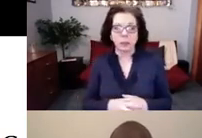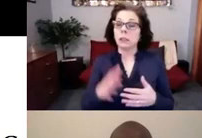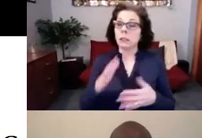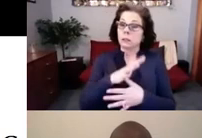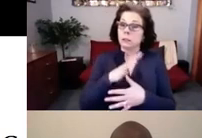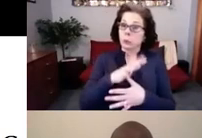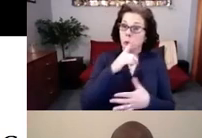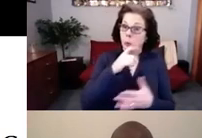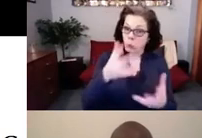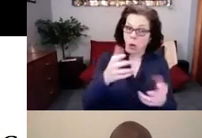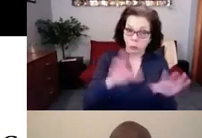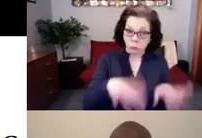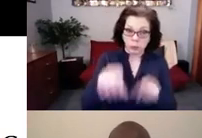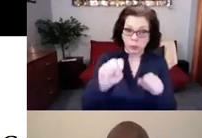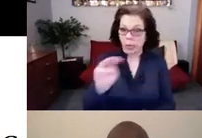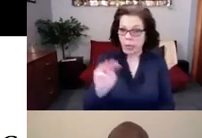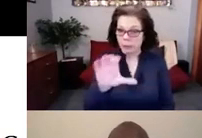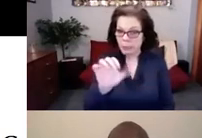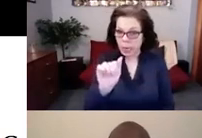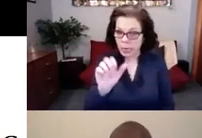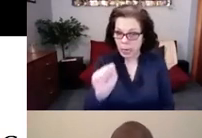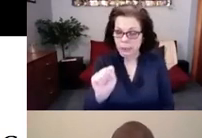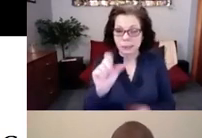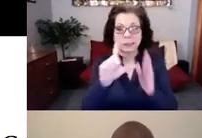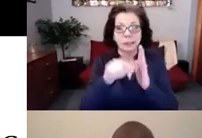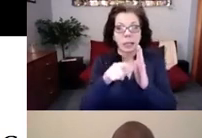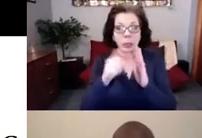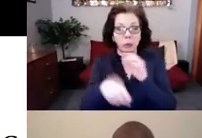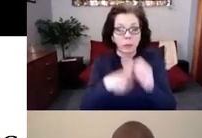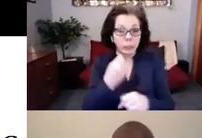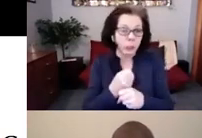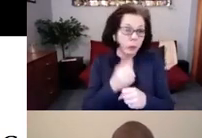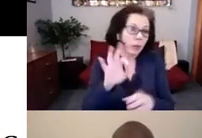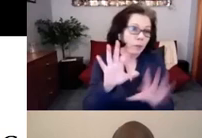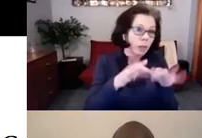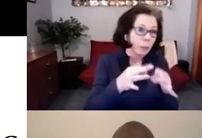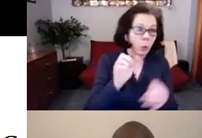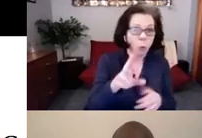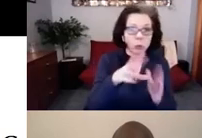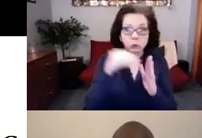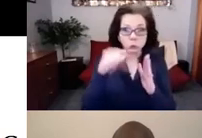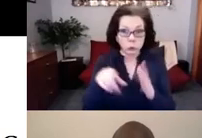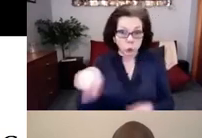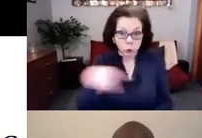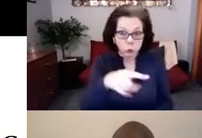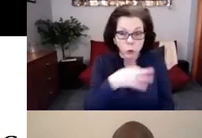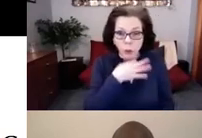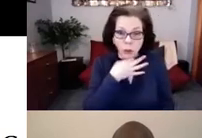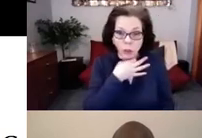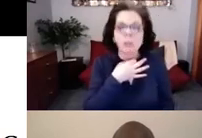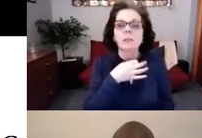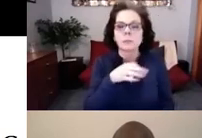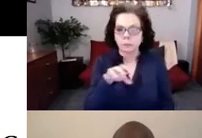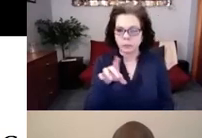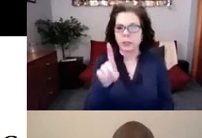the MCAS assessments later in the year, if there are families or students that are interested in that, DESE is looking to